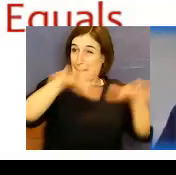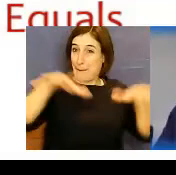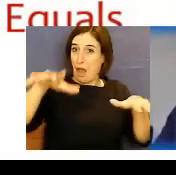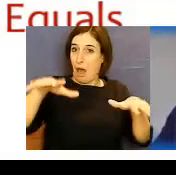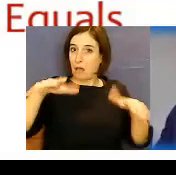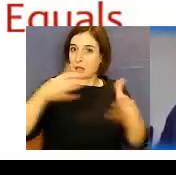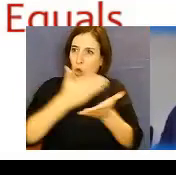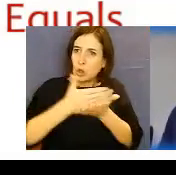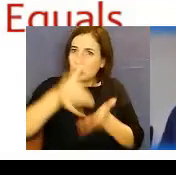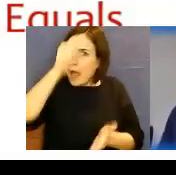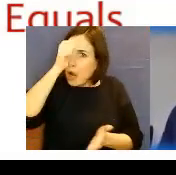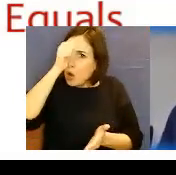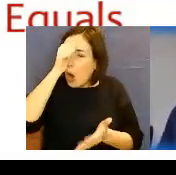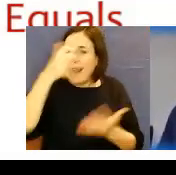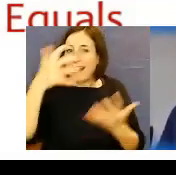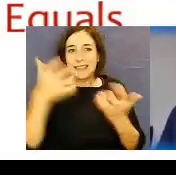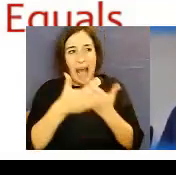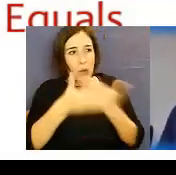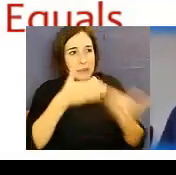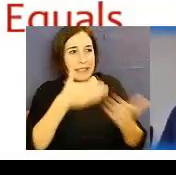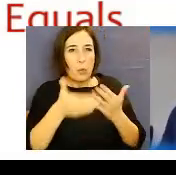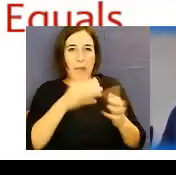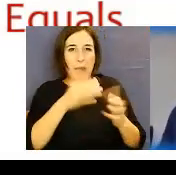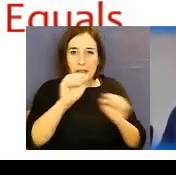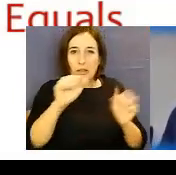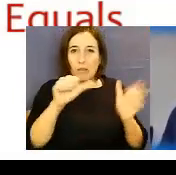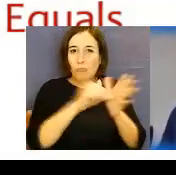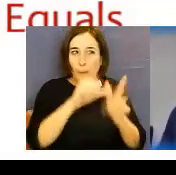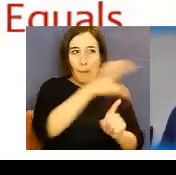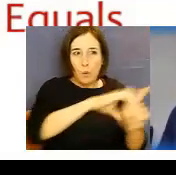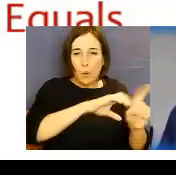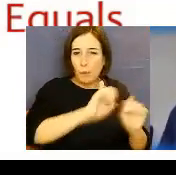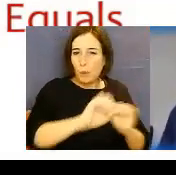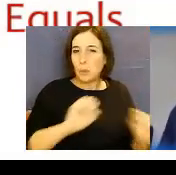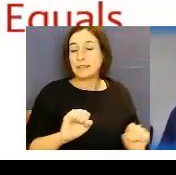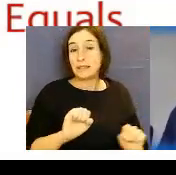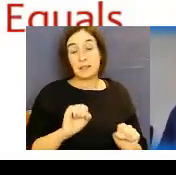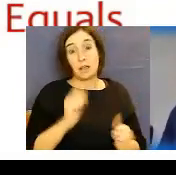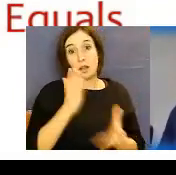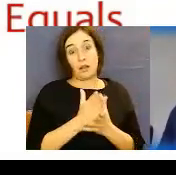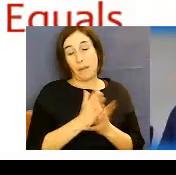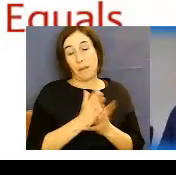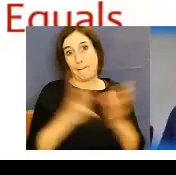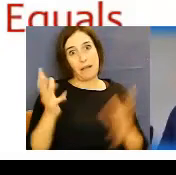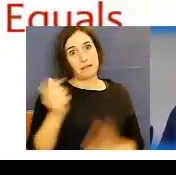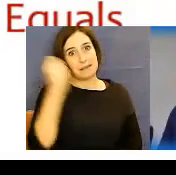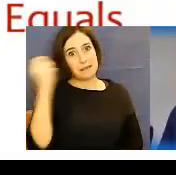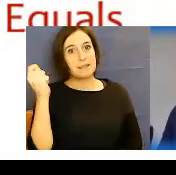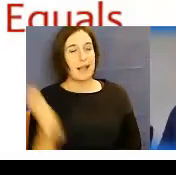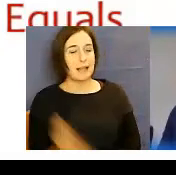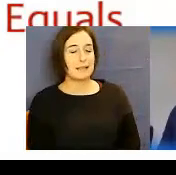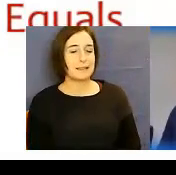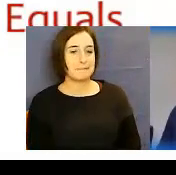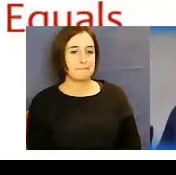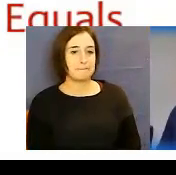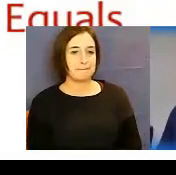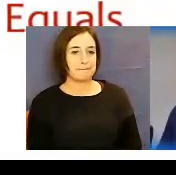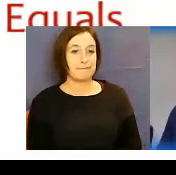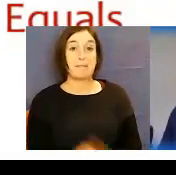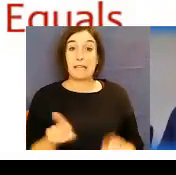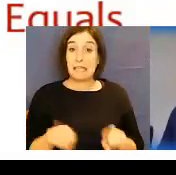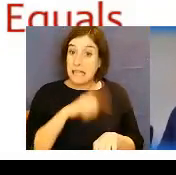the issues within our communities as well. So that's been really, really successful. At the same time, obviously developing national partnerships with others